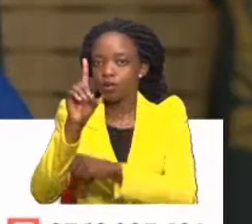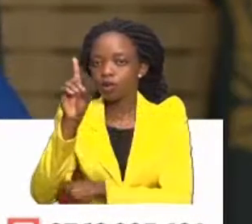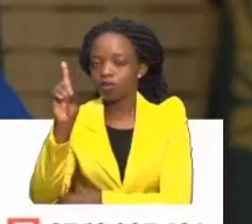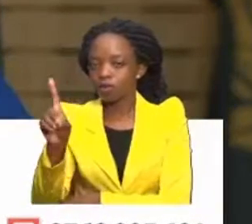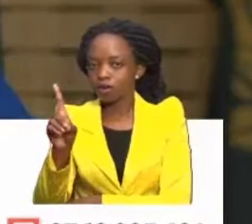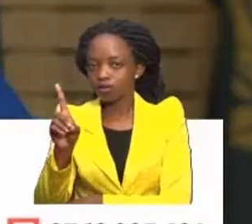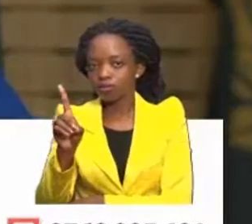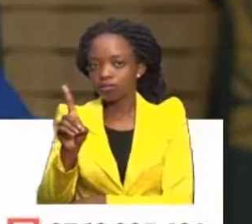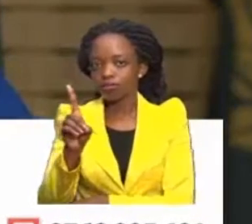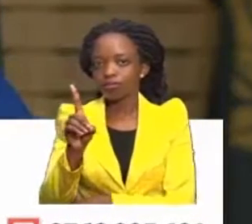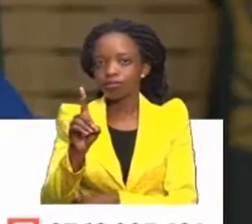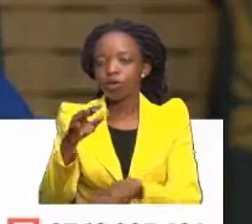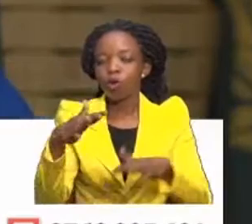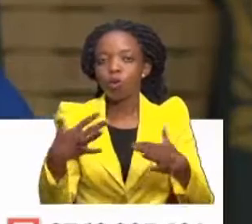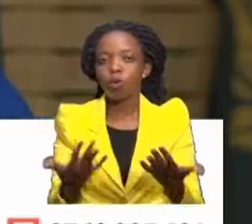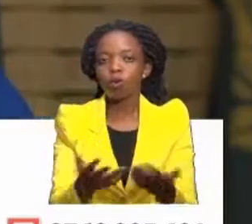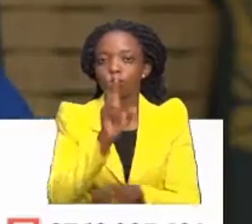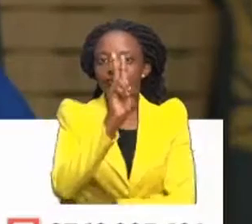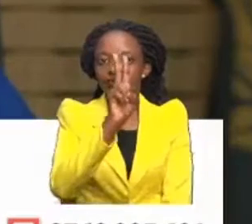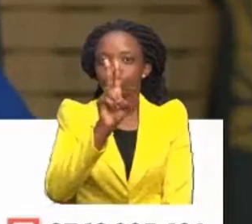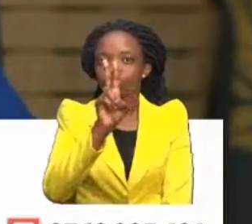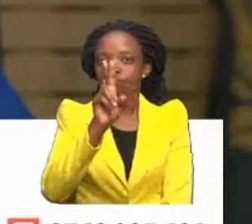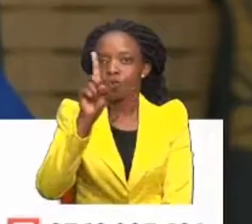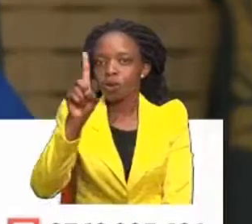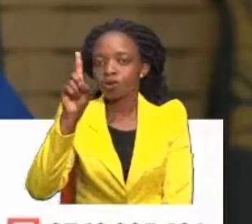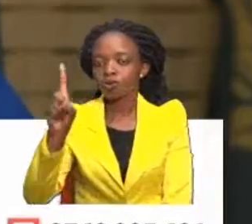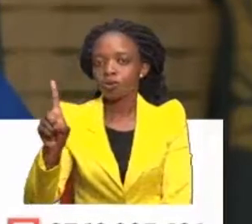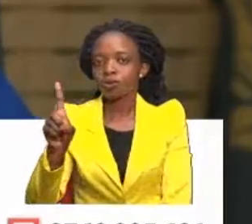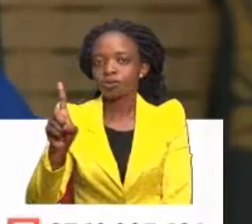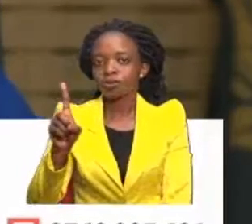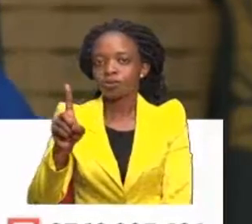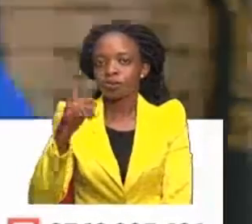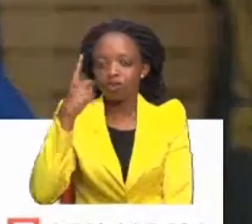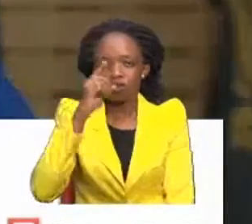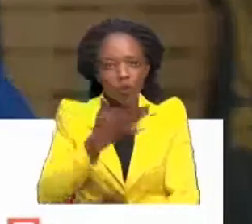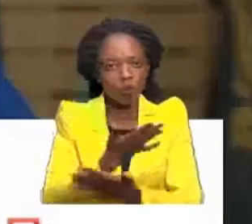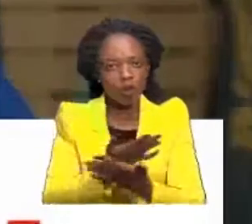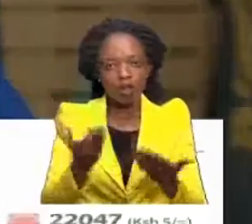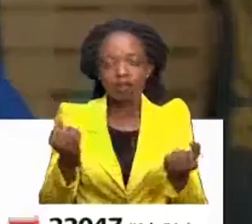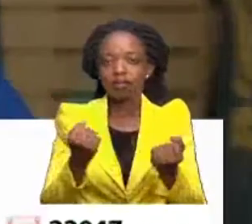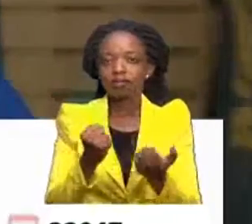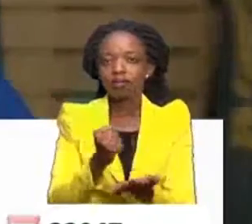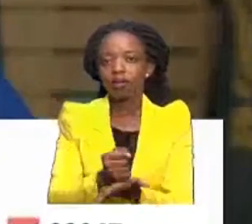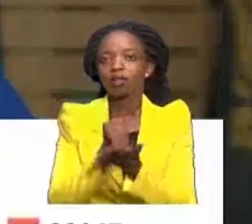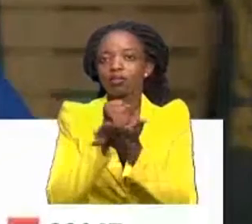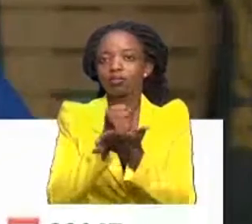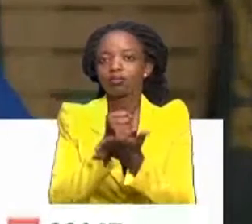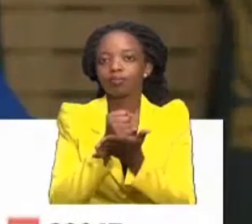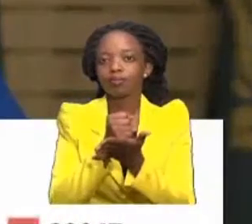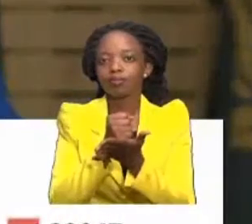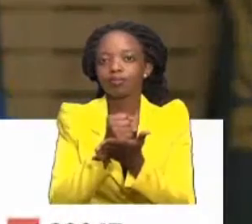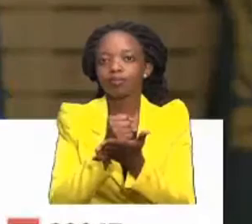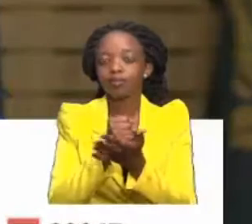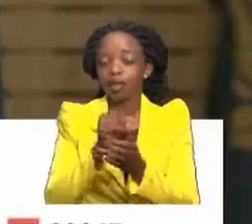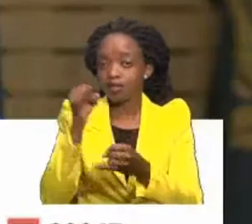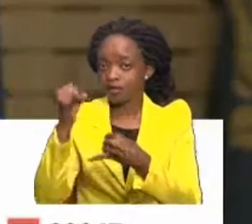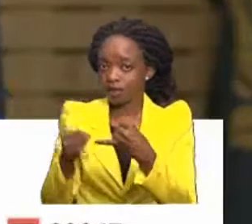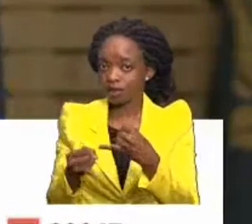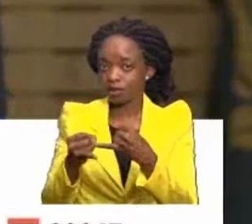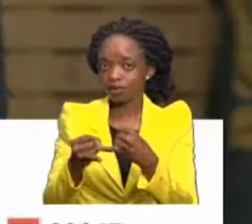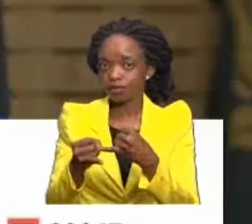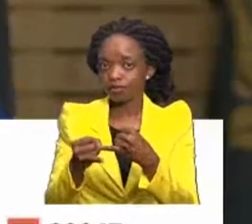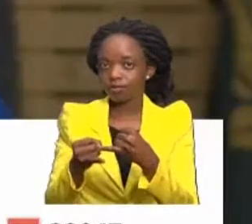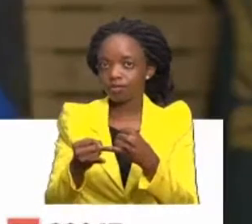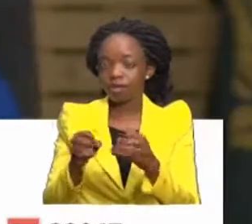911 or 211 for any assistance. Finally, on behalf